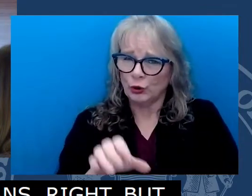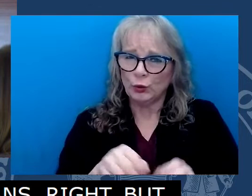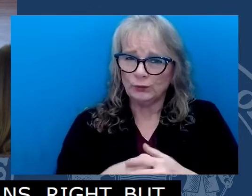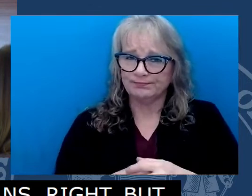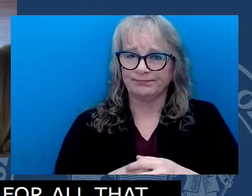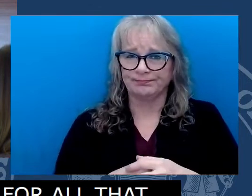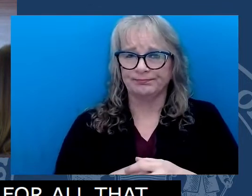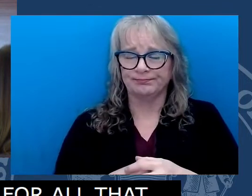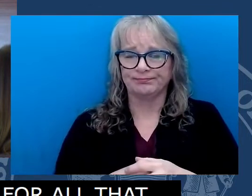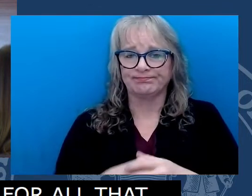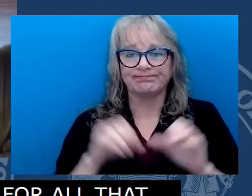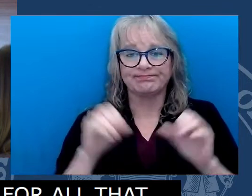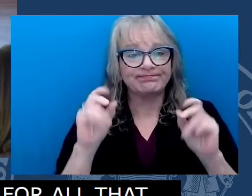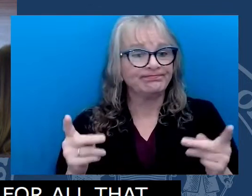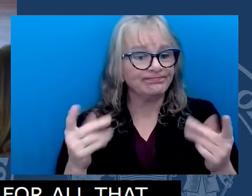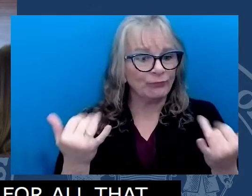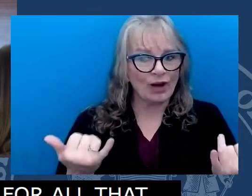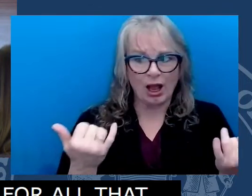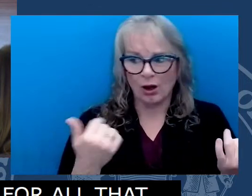Okay, where are we?